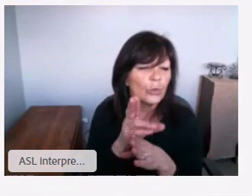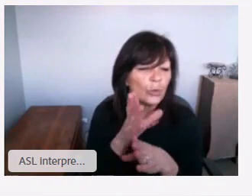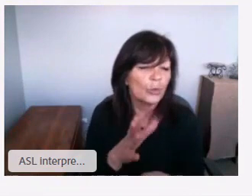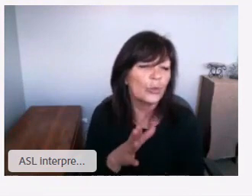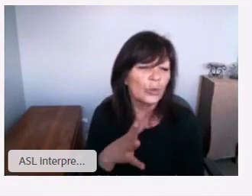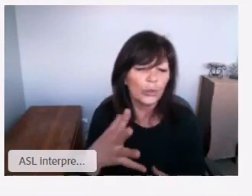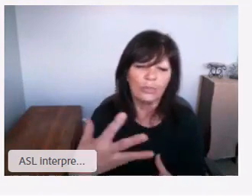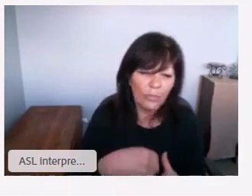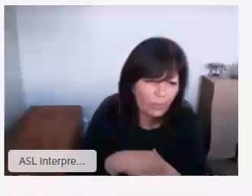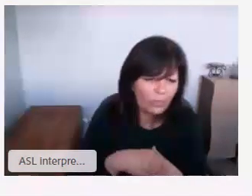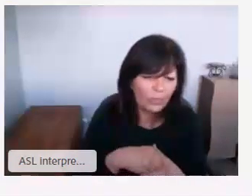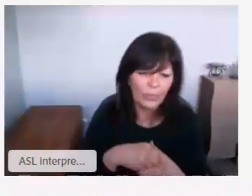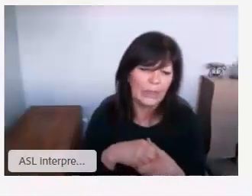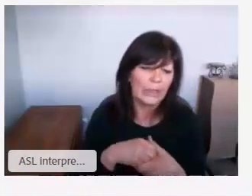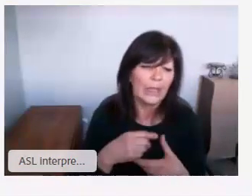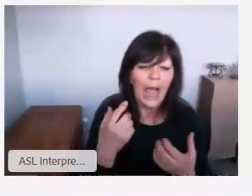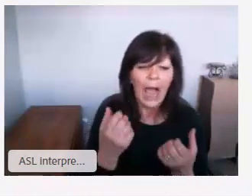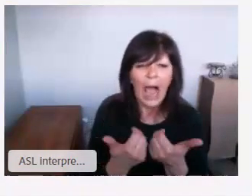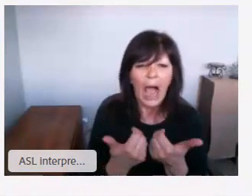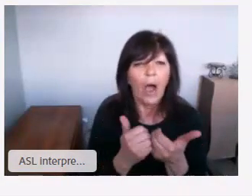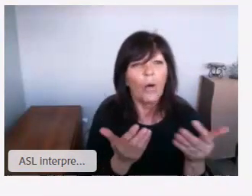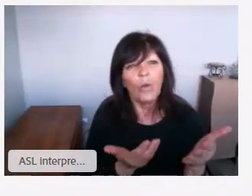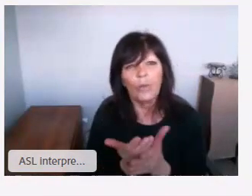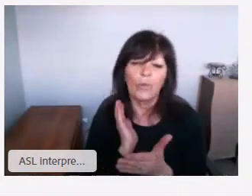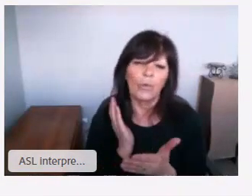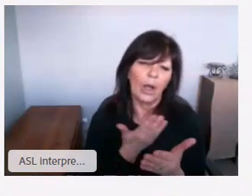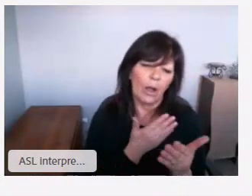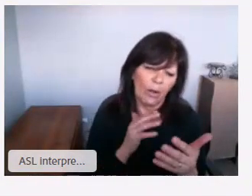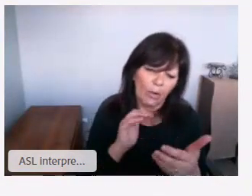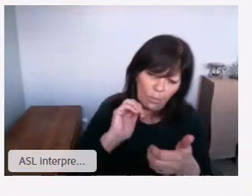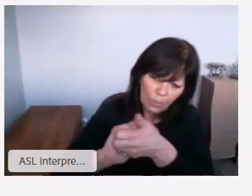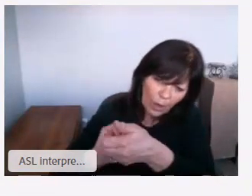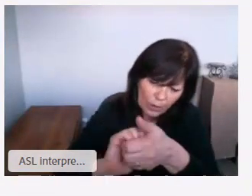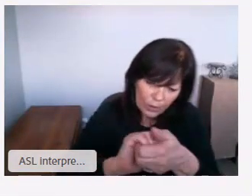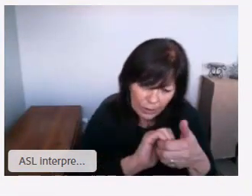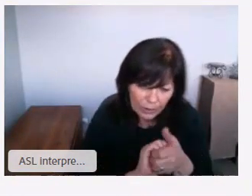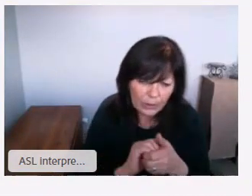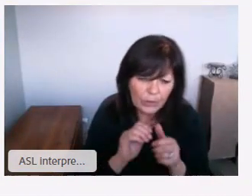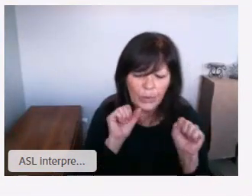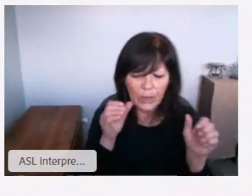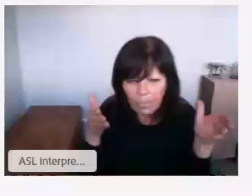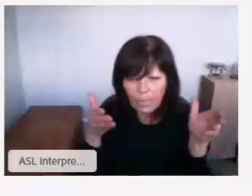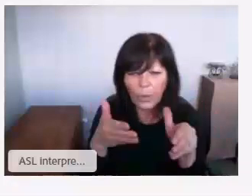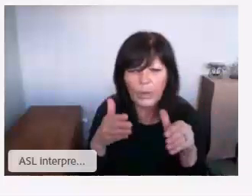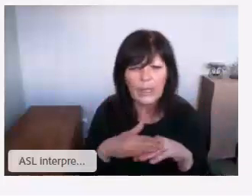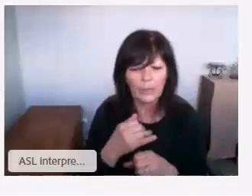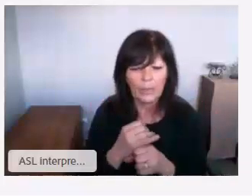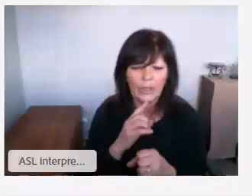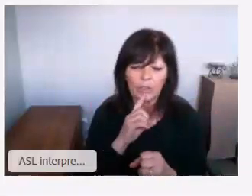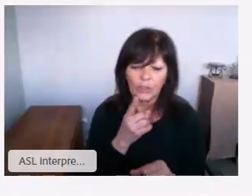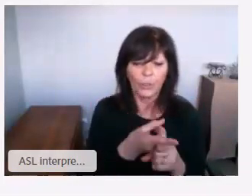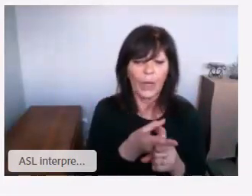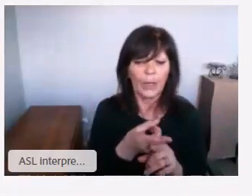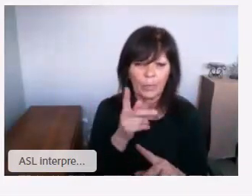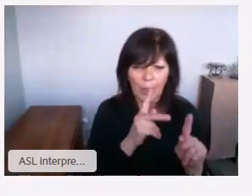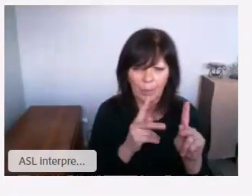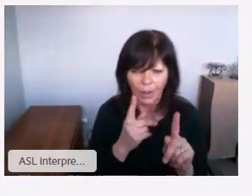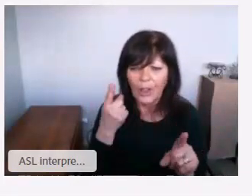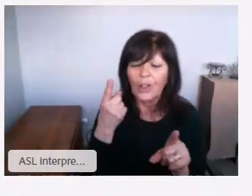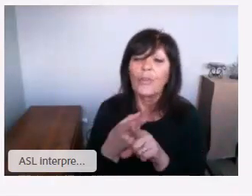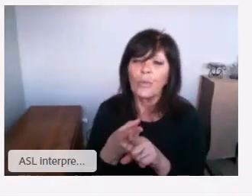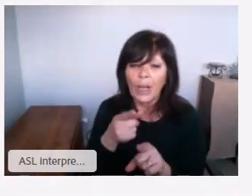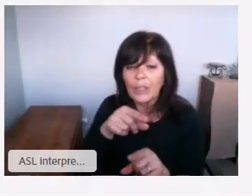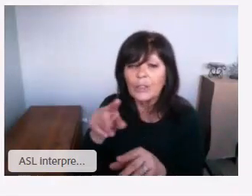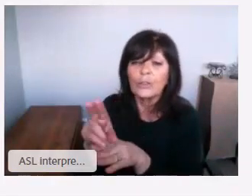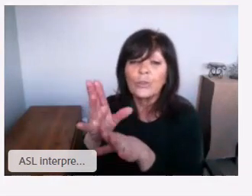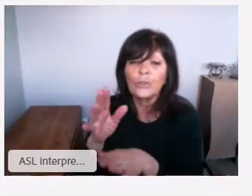how through our various networks and community partnerships, we have been able to focus on ensuring that the right people and the right stakeholder groups are at the